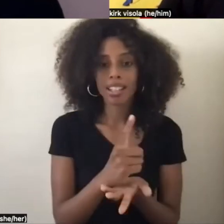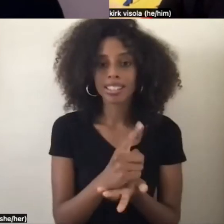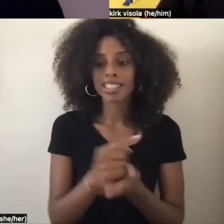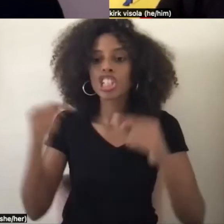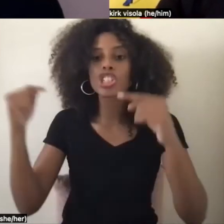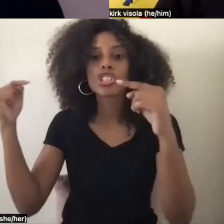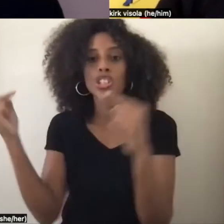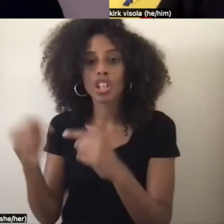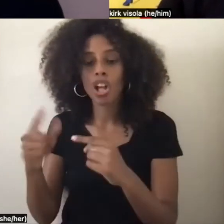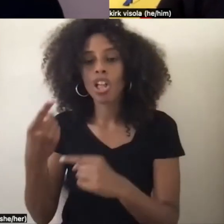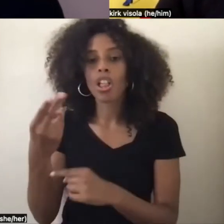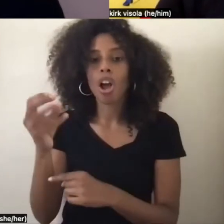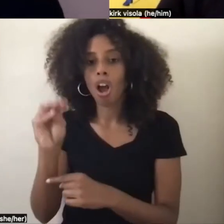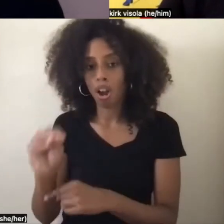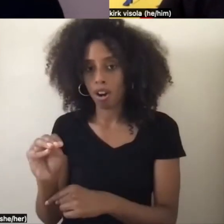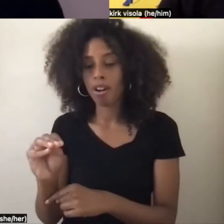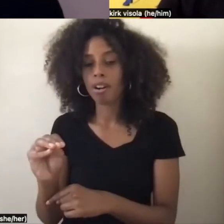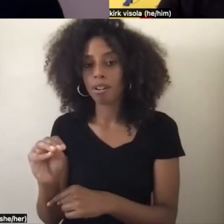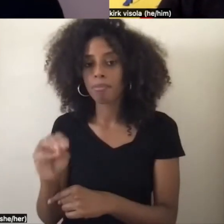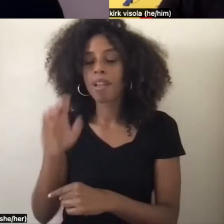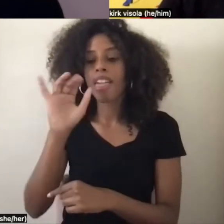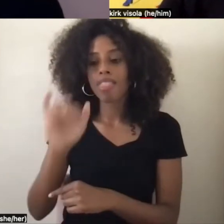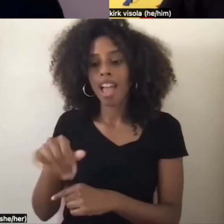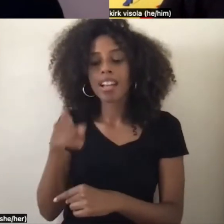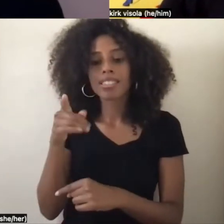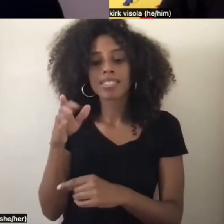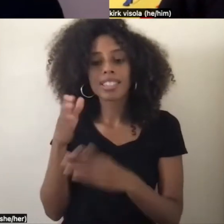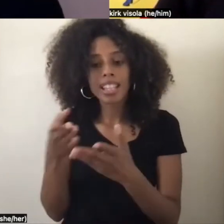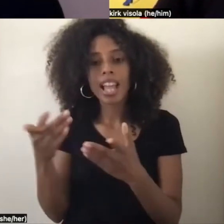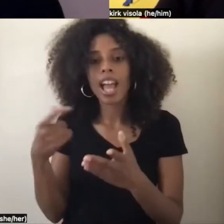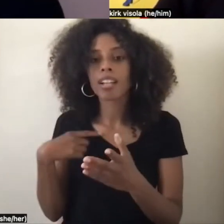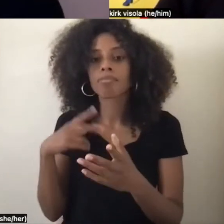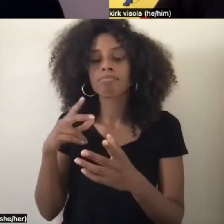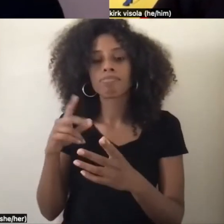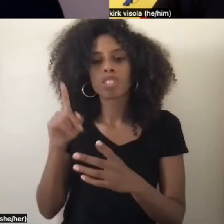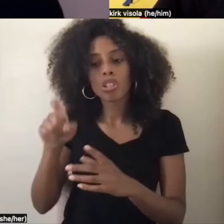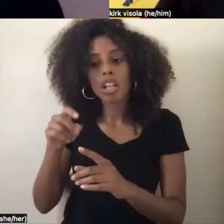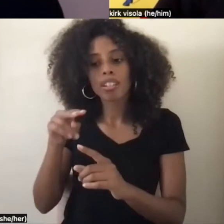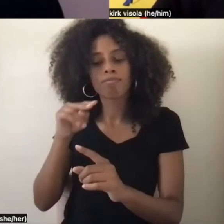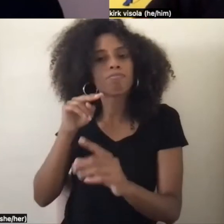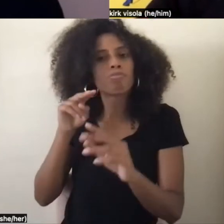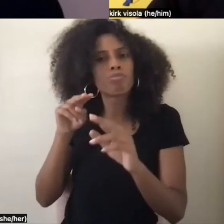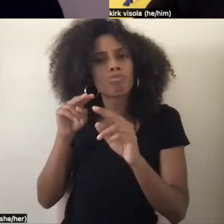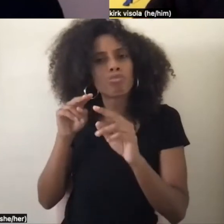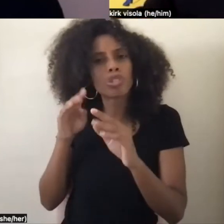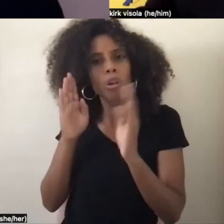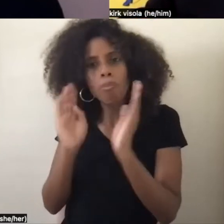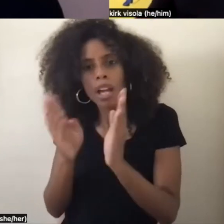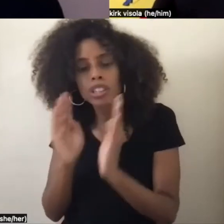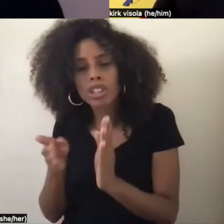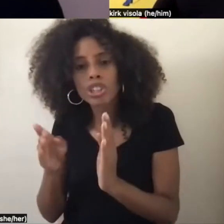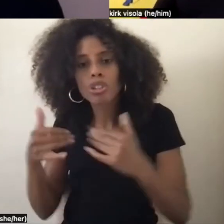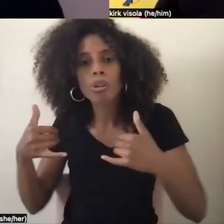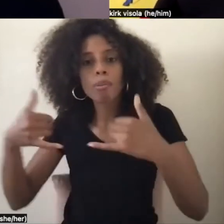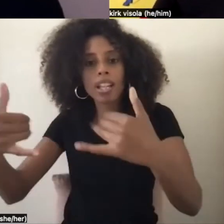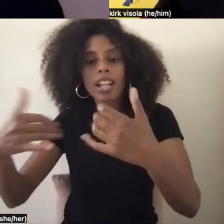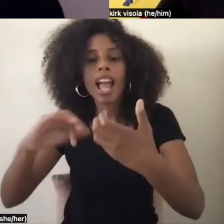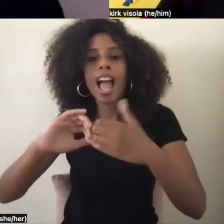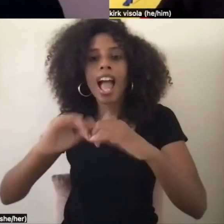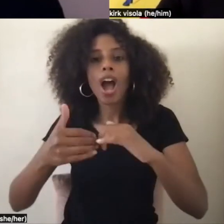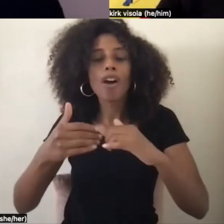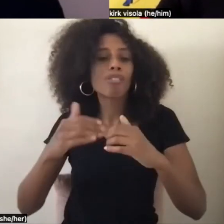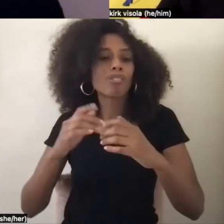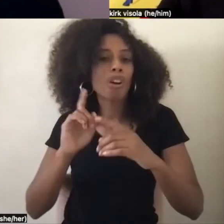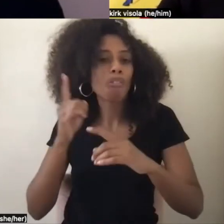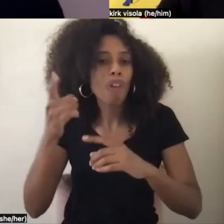that are done. That's the thing that's really needs to be paid to with boundaries. How far do you go before you know you've crossed the line? And